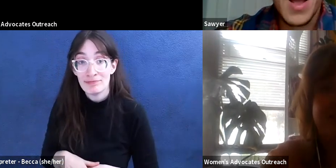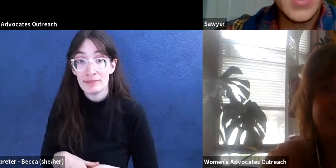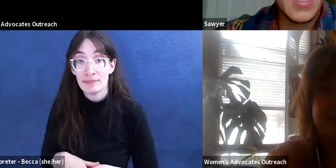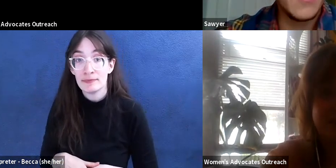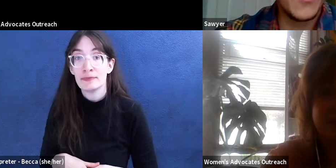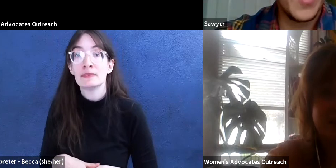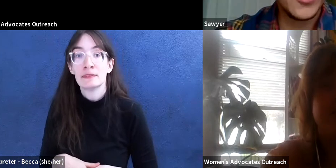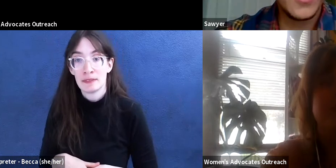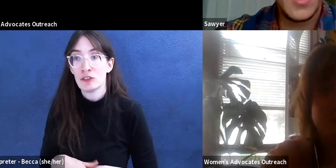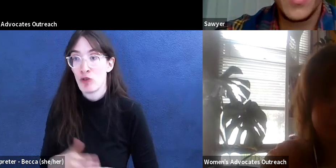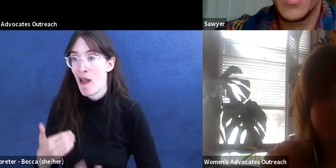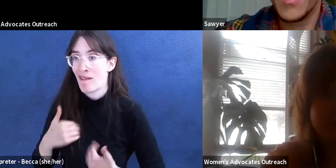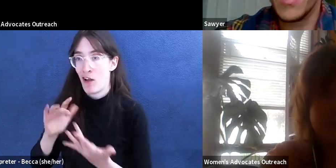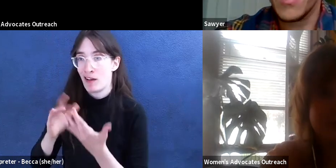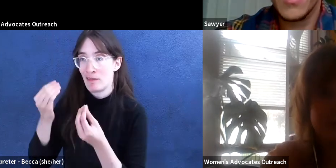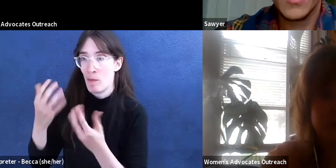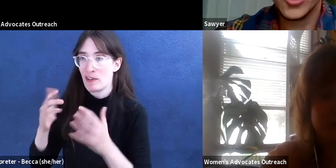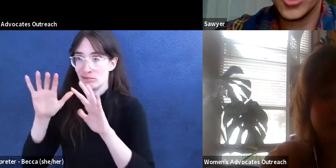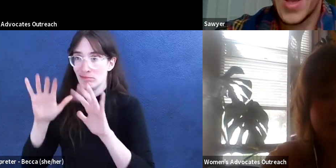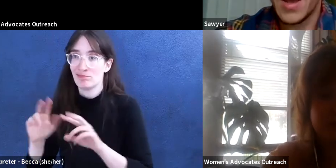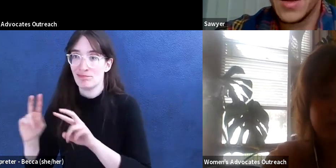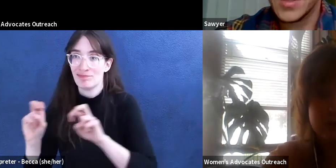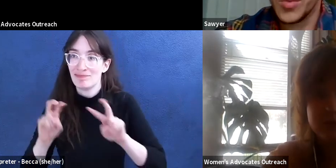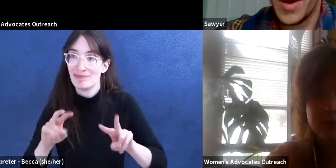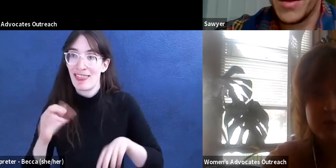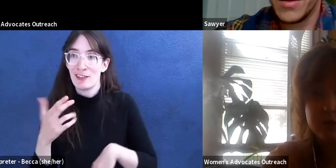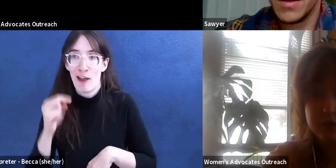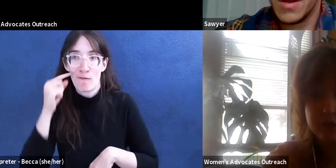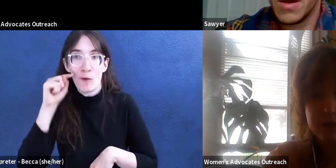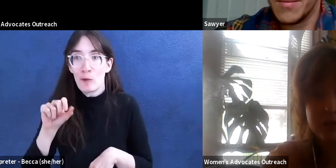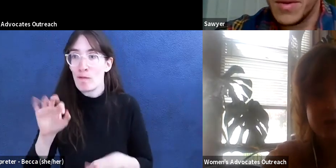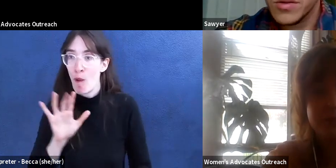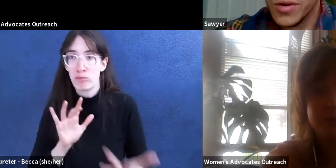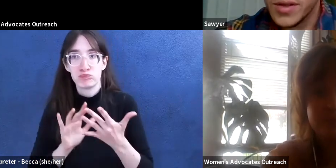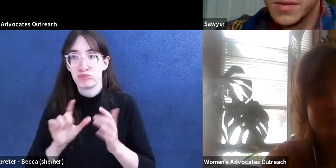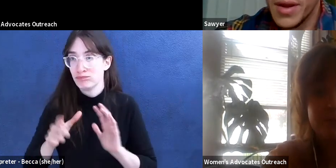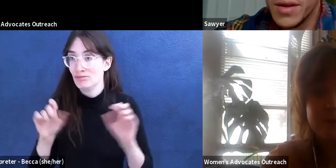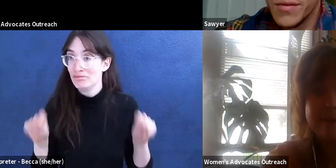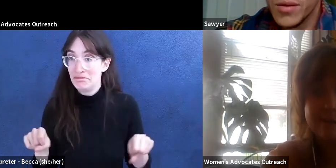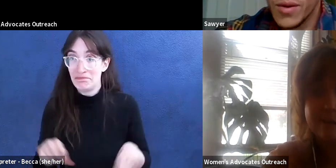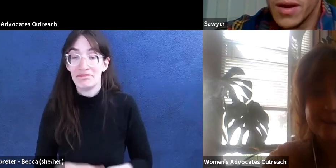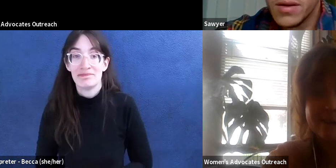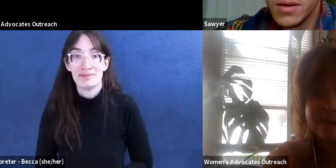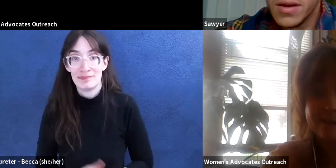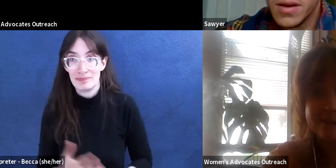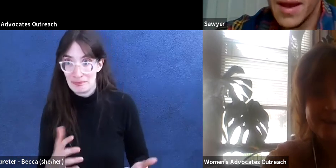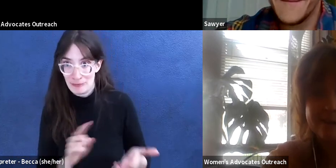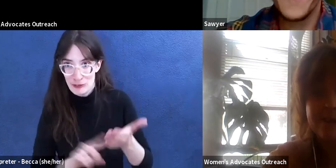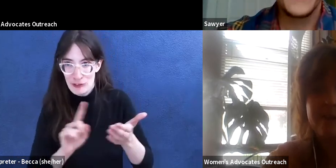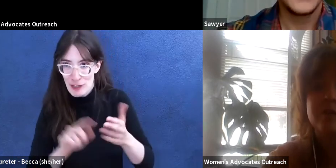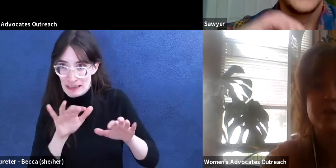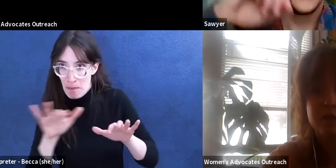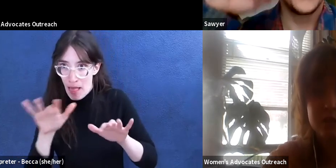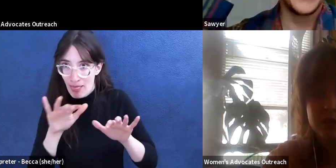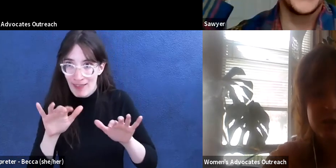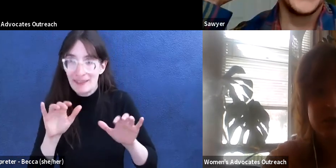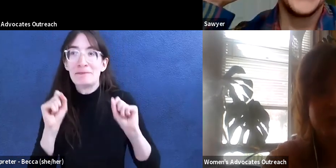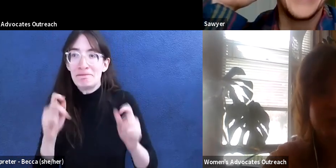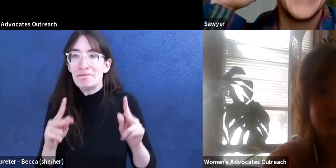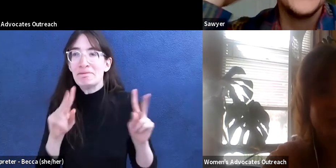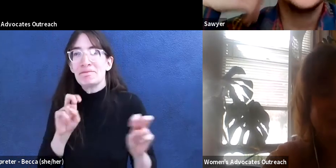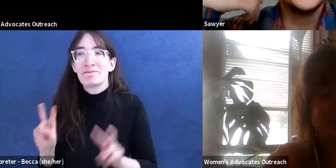is an okay question. I think as long as, I think it's important for kids to